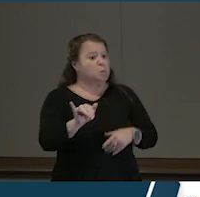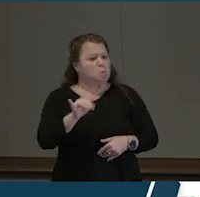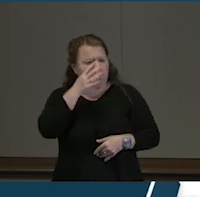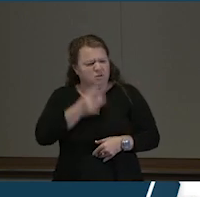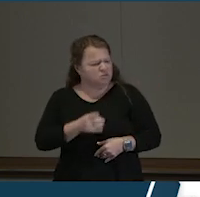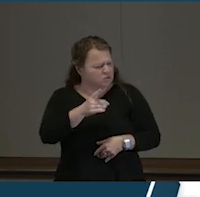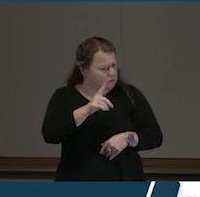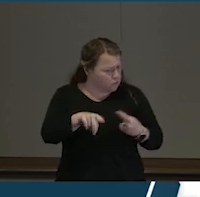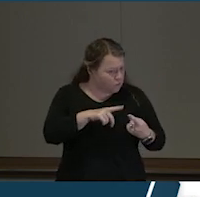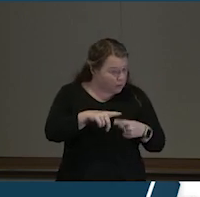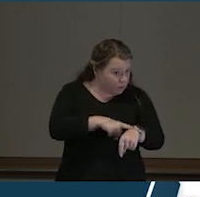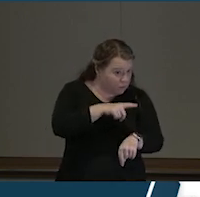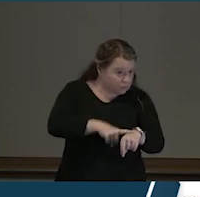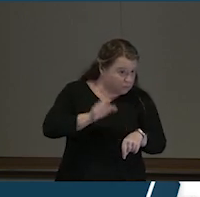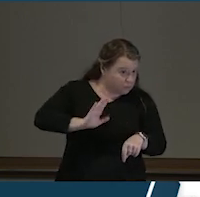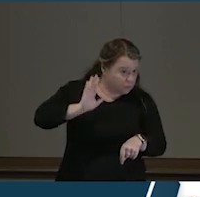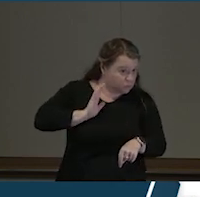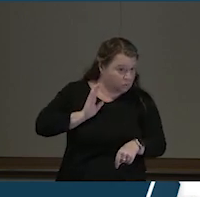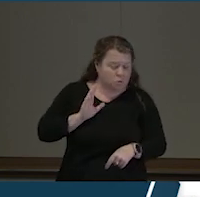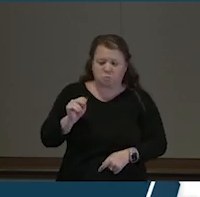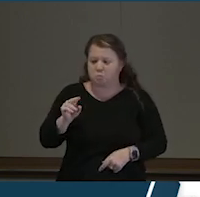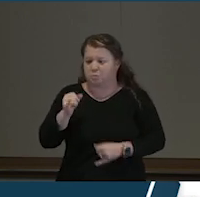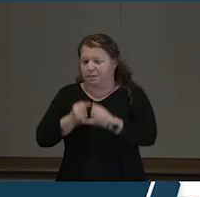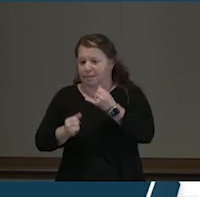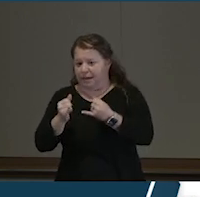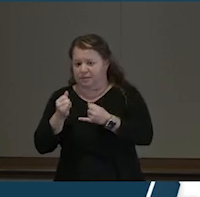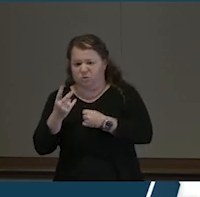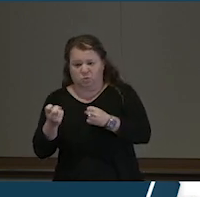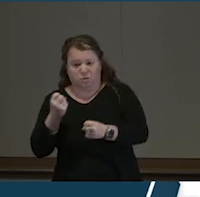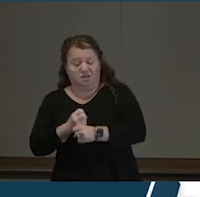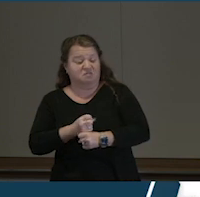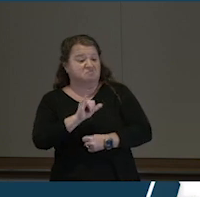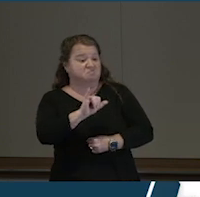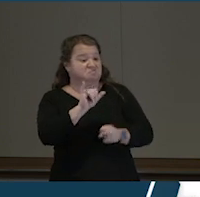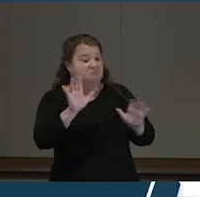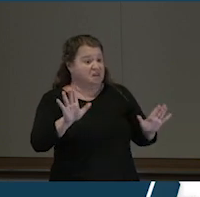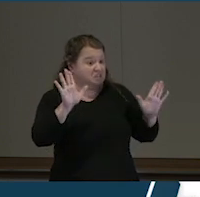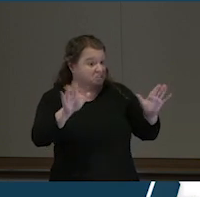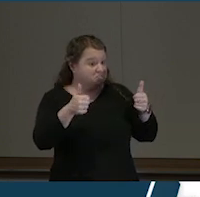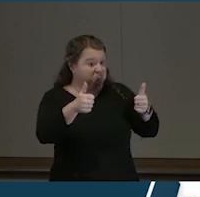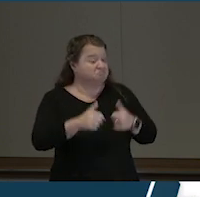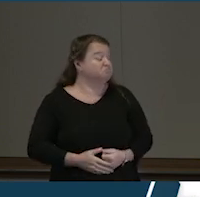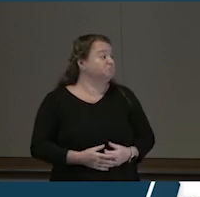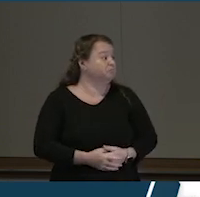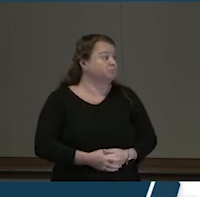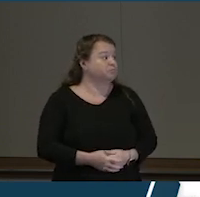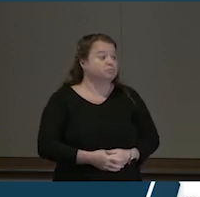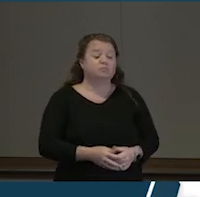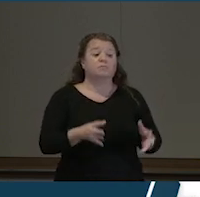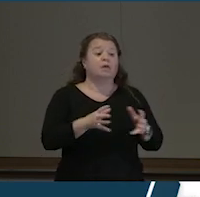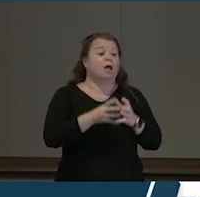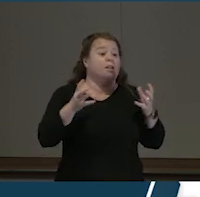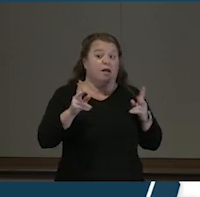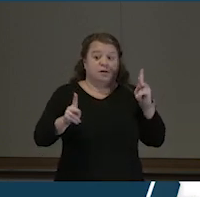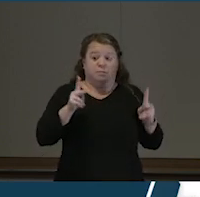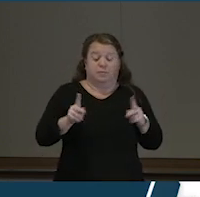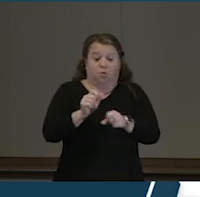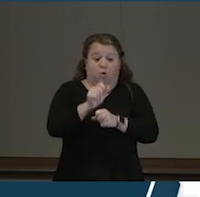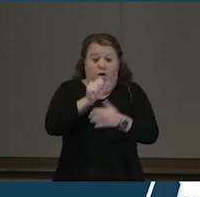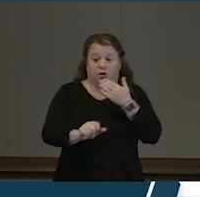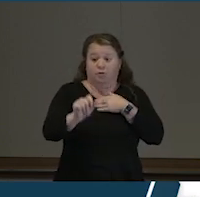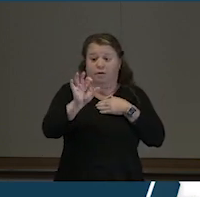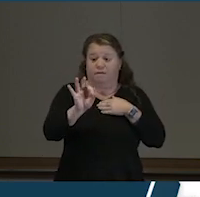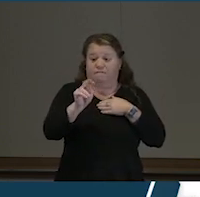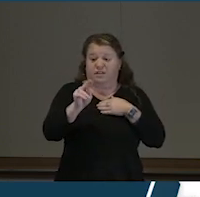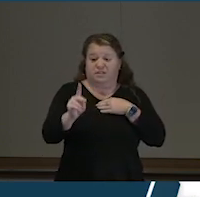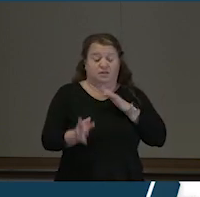ago? No, just the last couple of years. Okay, that's excellent. Yeah, because a lot of people who work for FND will contact